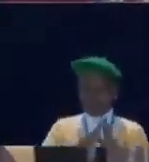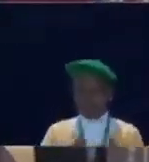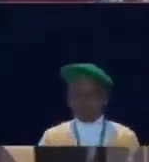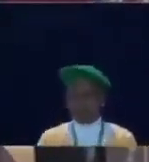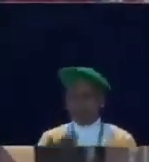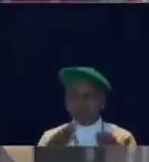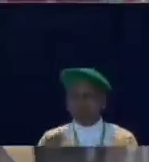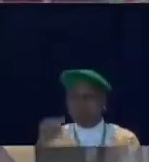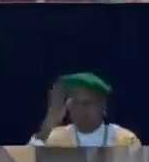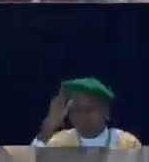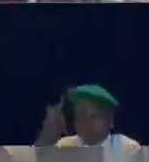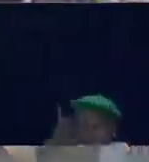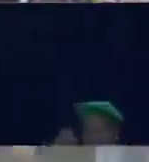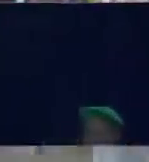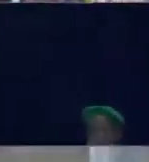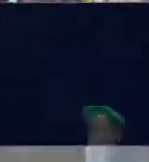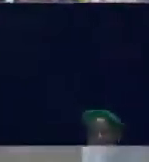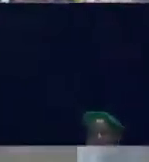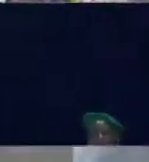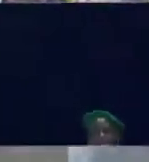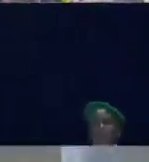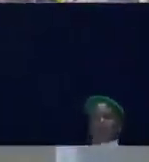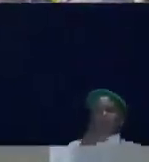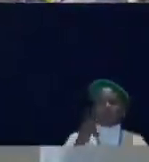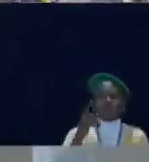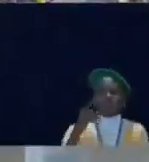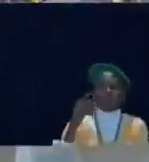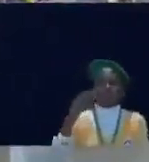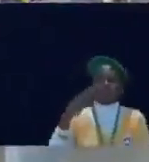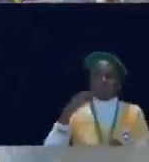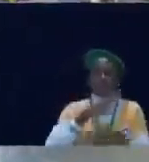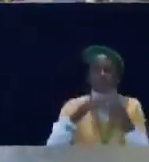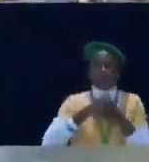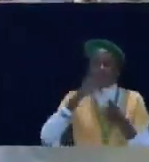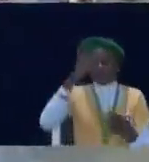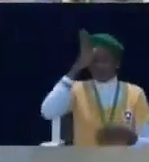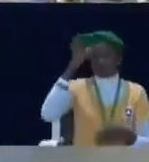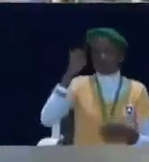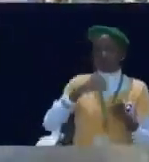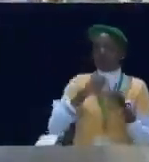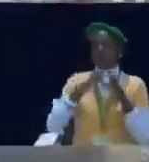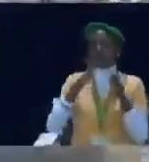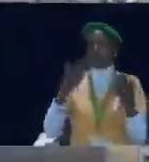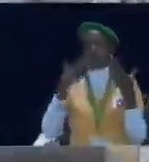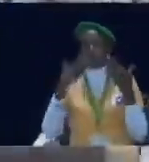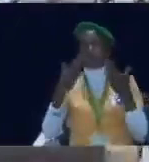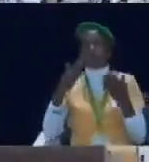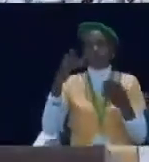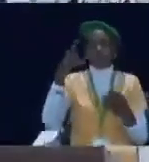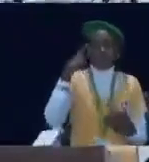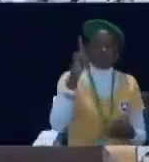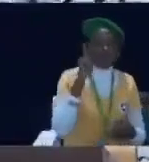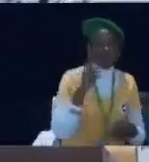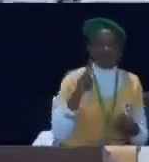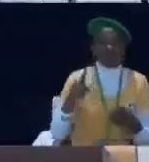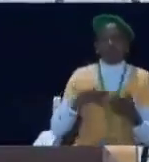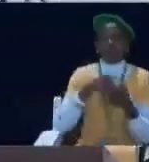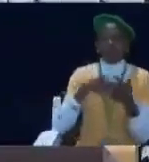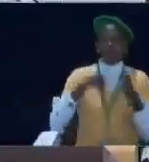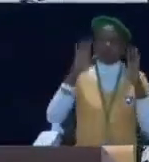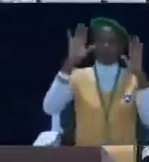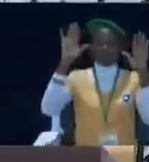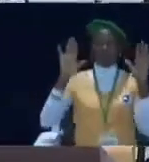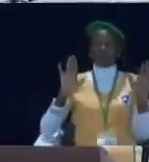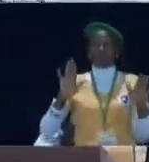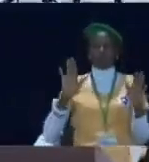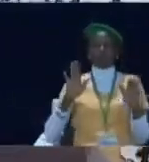Thank you, Daddy Gio. Thank you, Gio. Thank you to all the fathers in the house. Thank you for such a wonderful